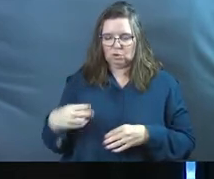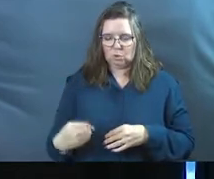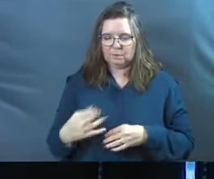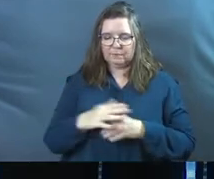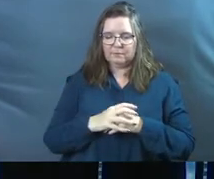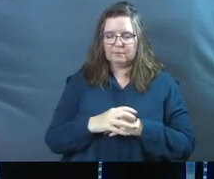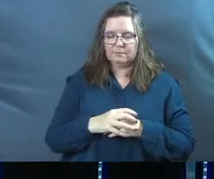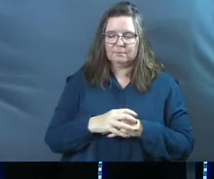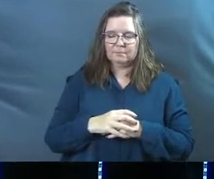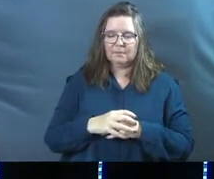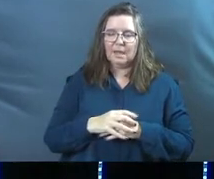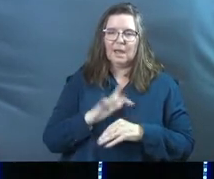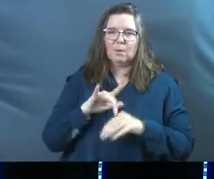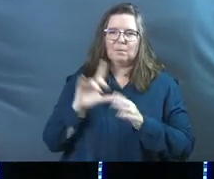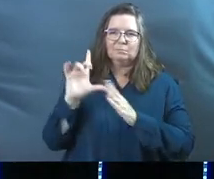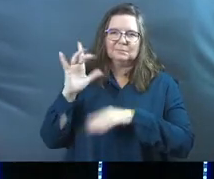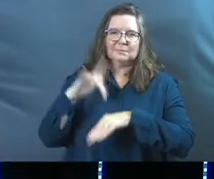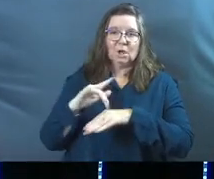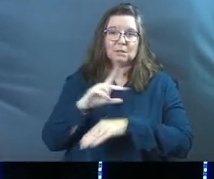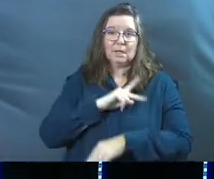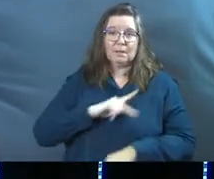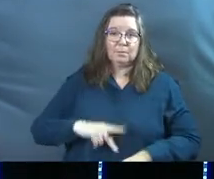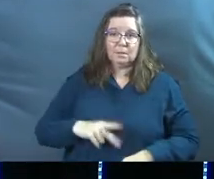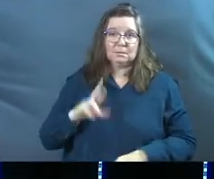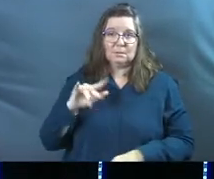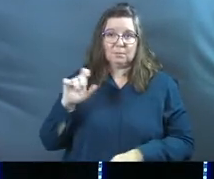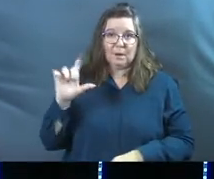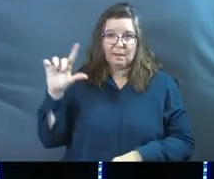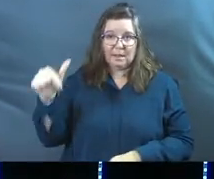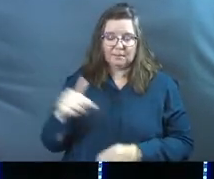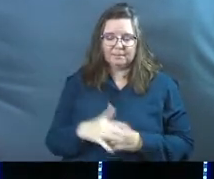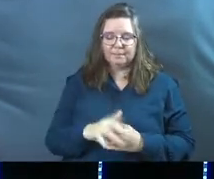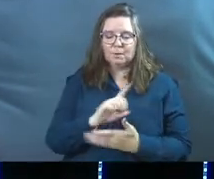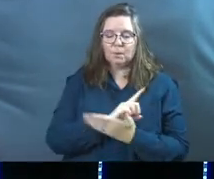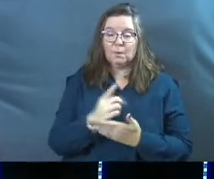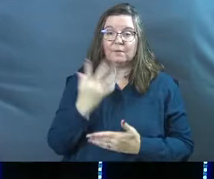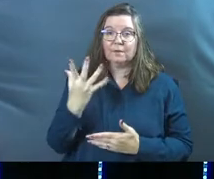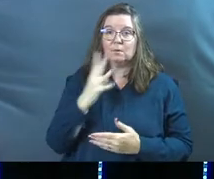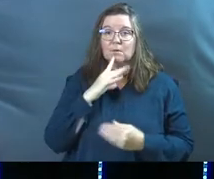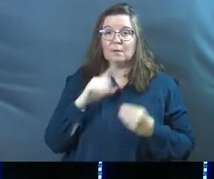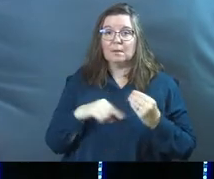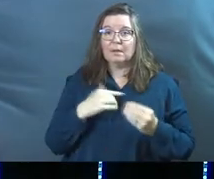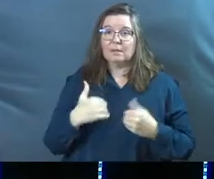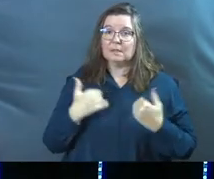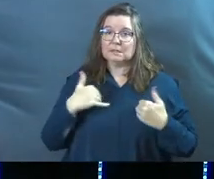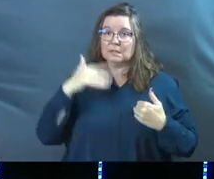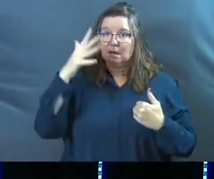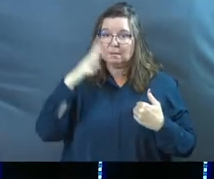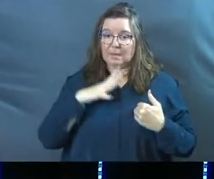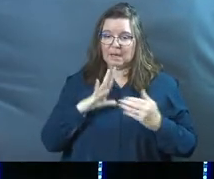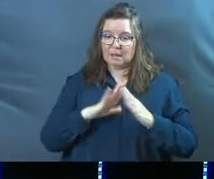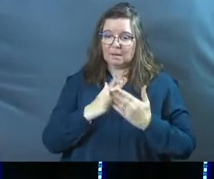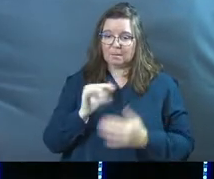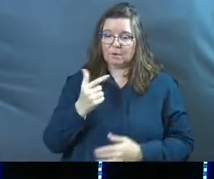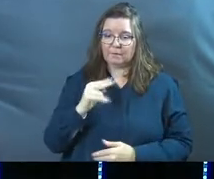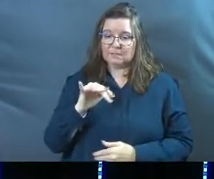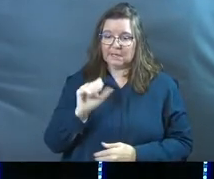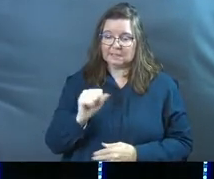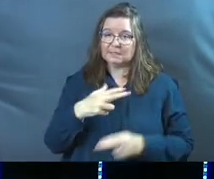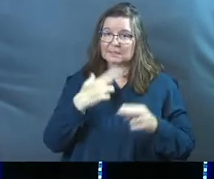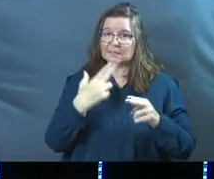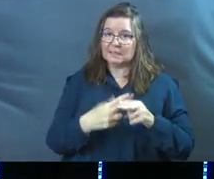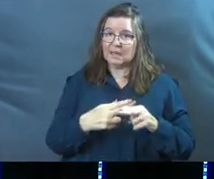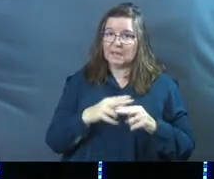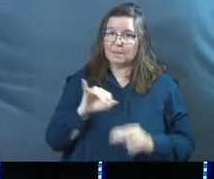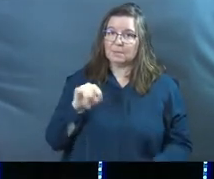In the story of Joseph, this is week 5 in the series of Joseph. We've been talking about this young man in the book of Genesis named Joseph and